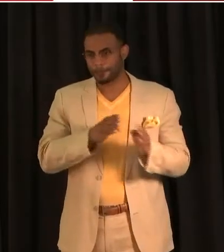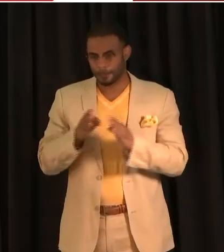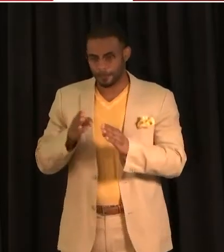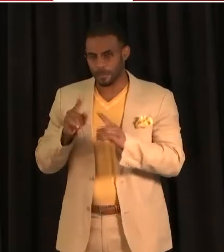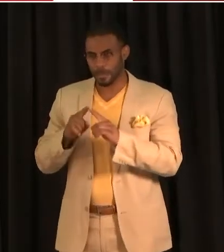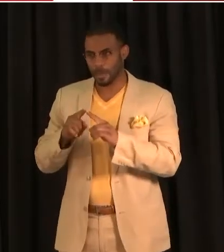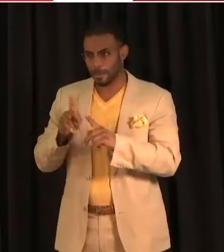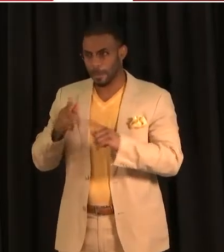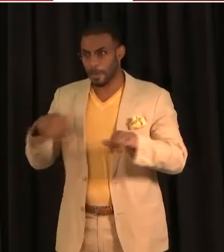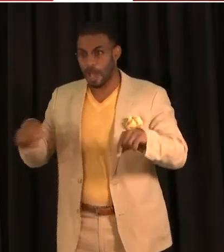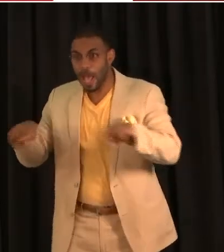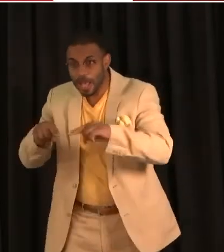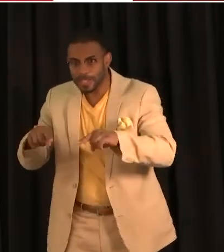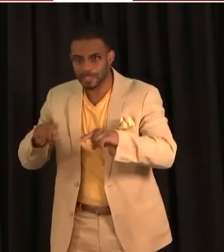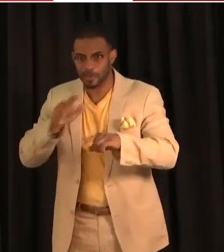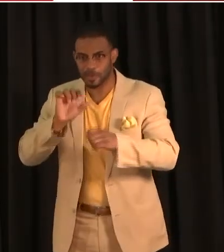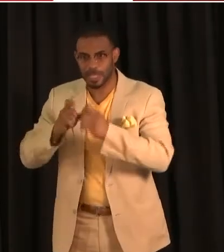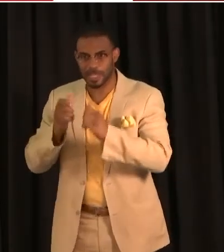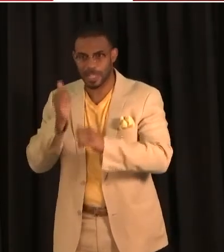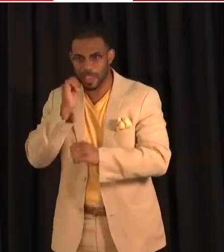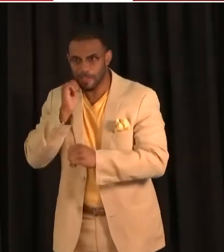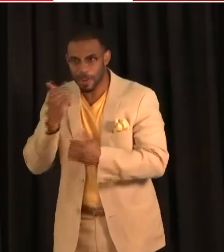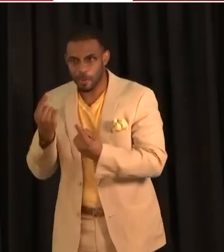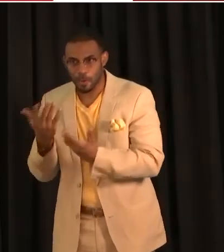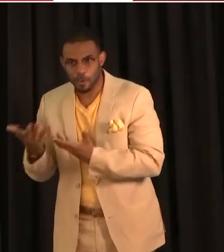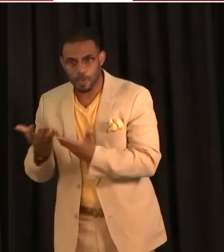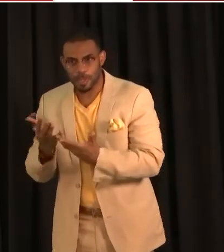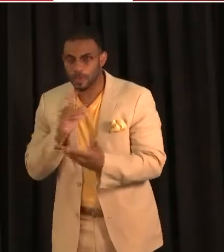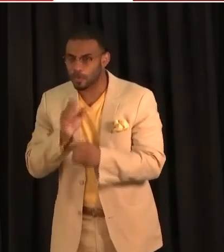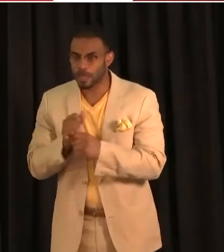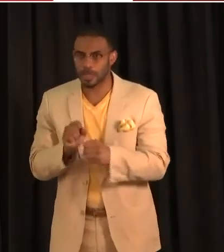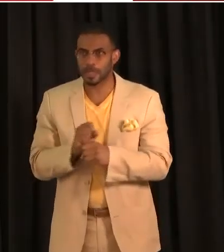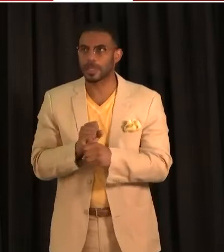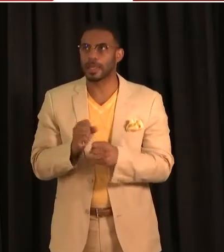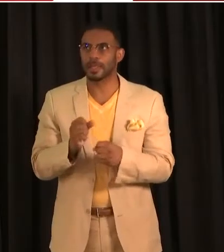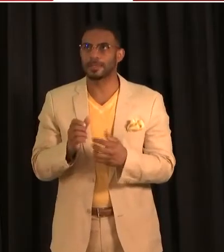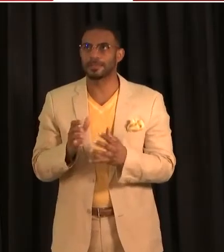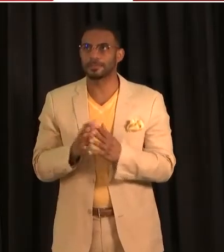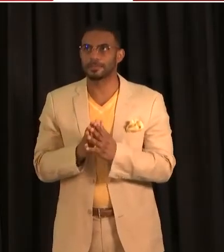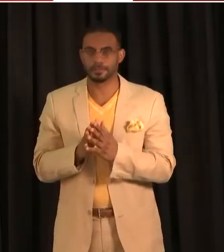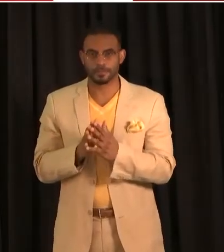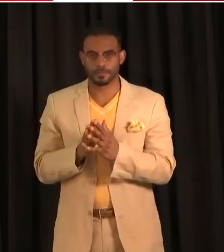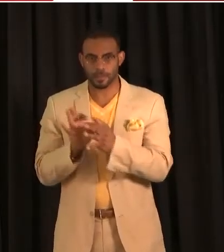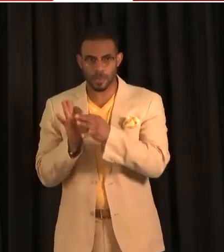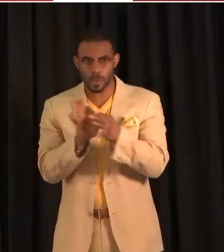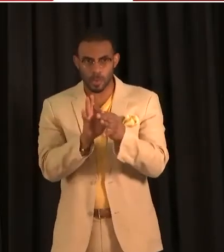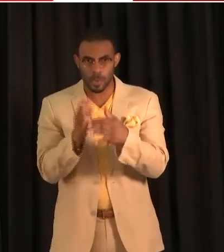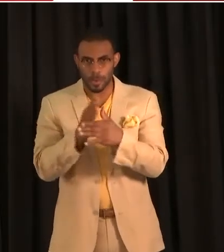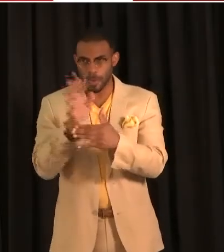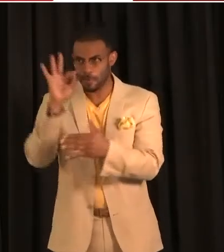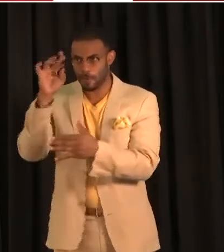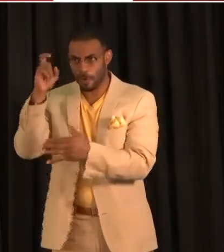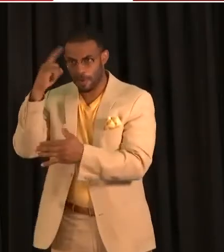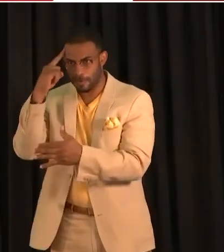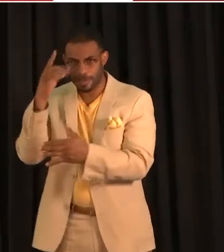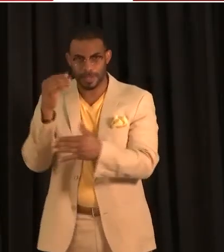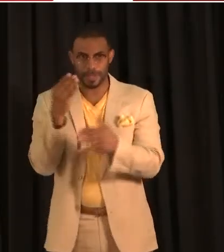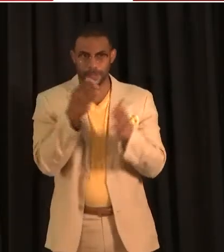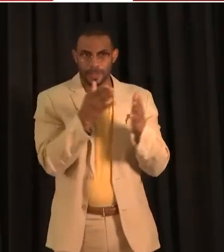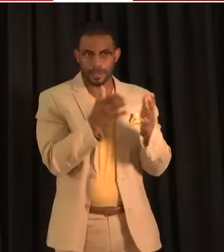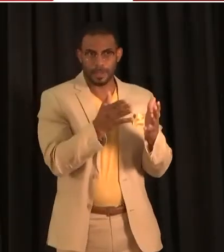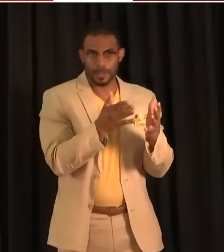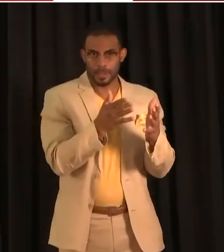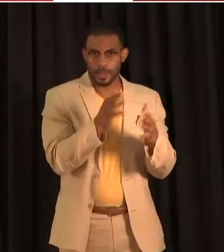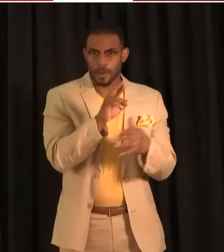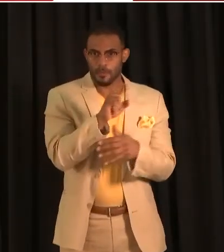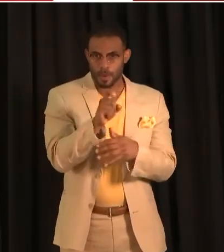suits that changed their process. What that means is it's really the coordination between the federal government and